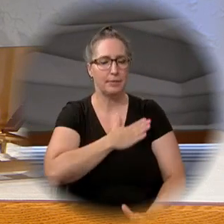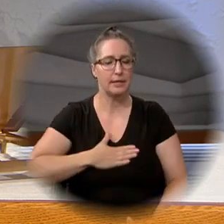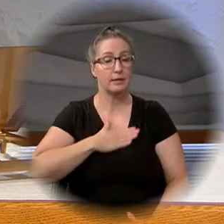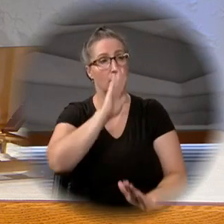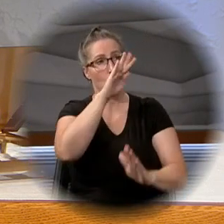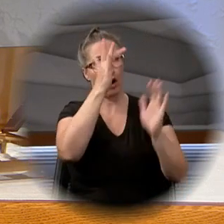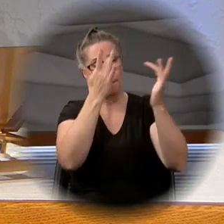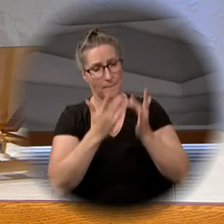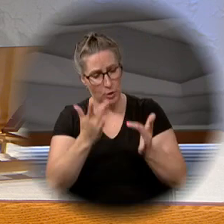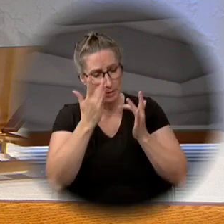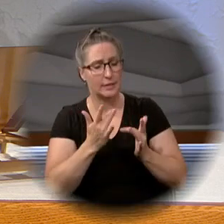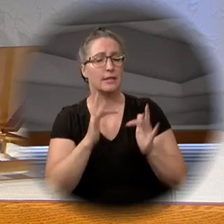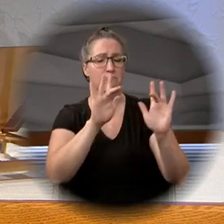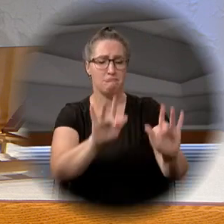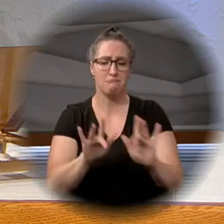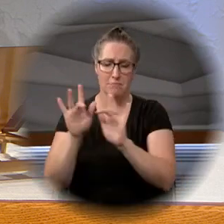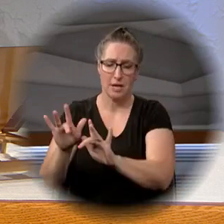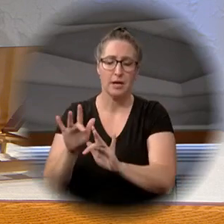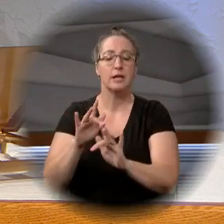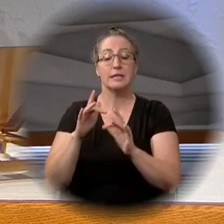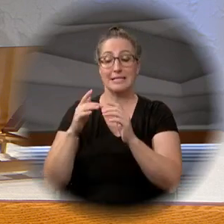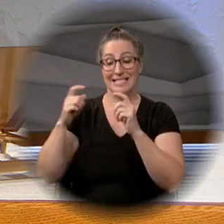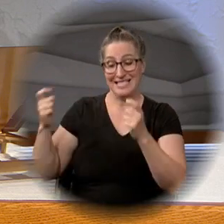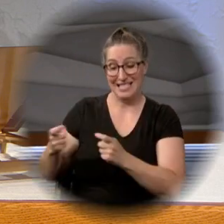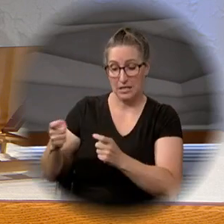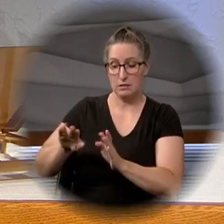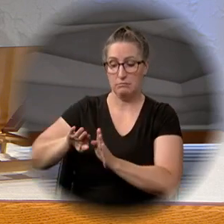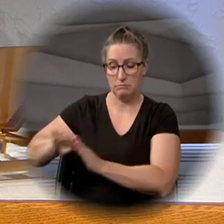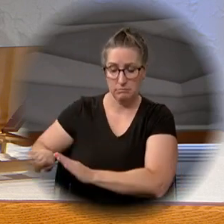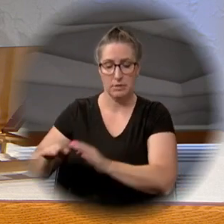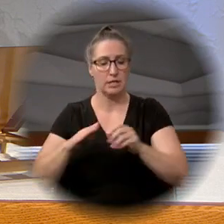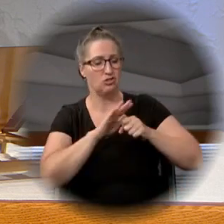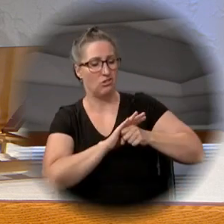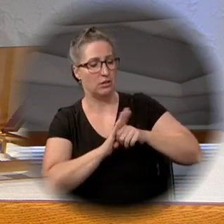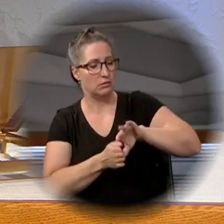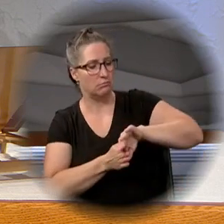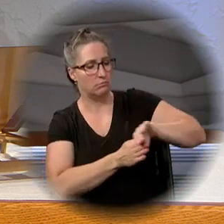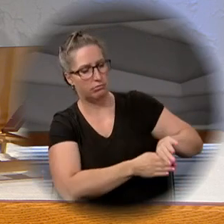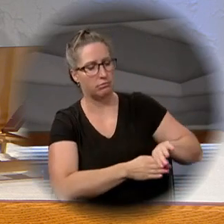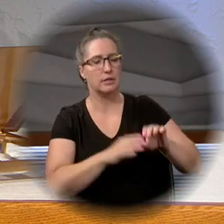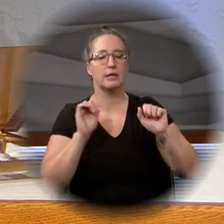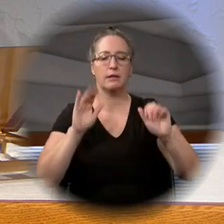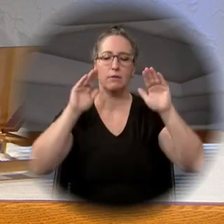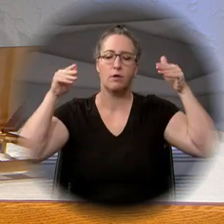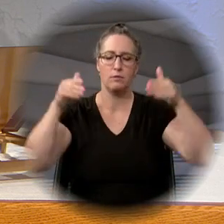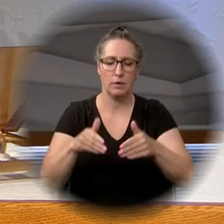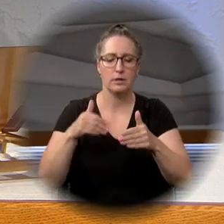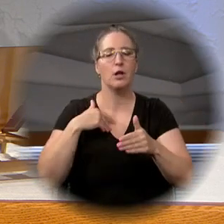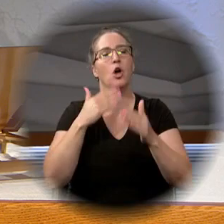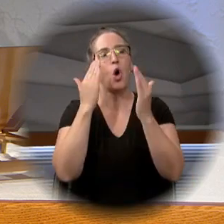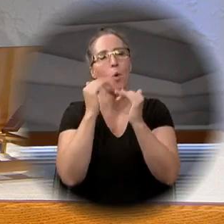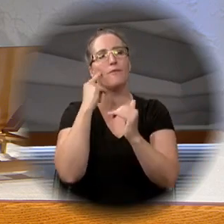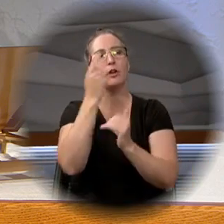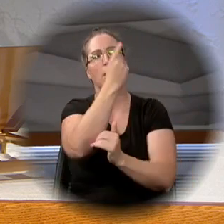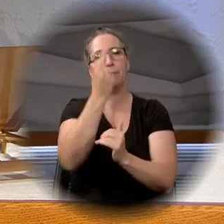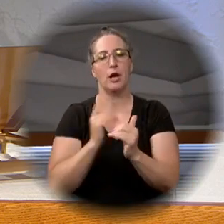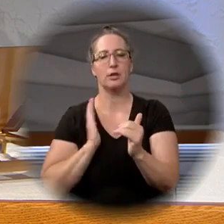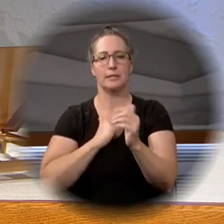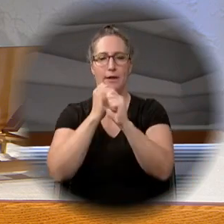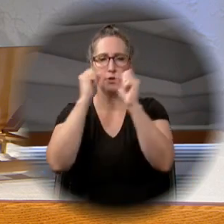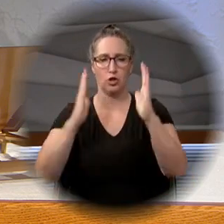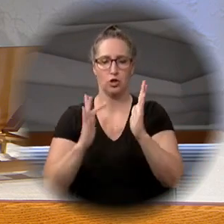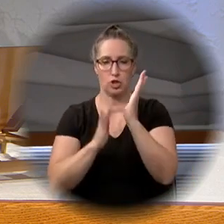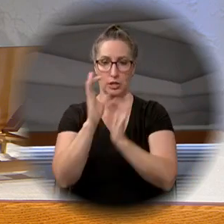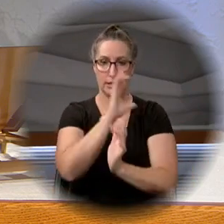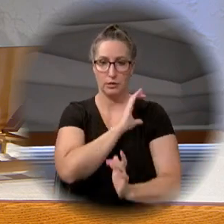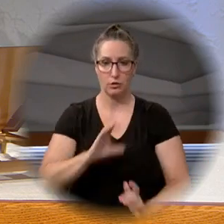by the help of your mercy, we may be always free from sin and safe from all distress as we await the blessed hope and the coming of